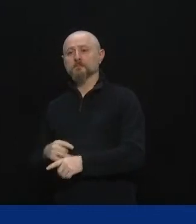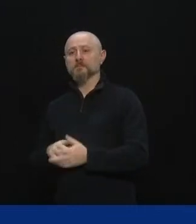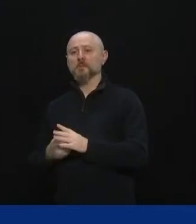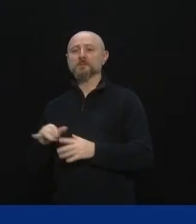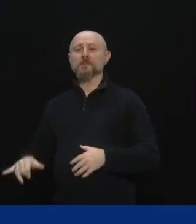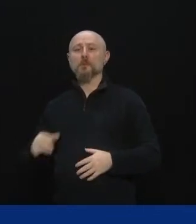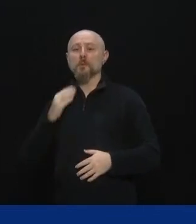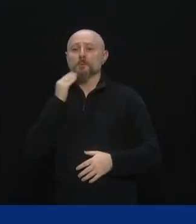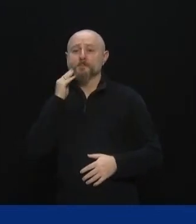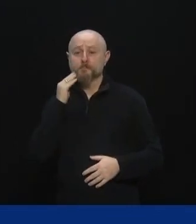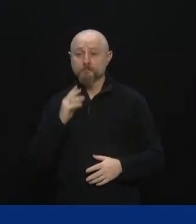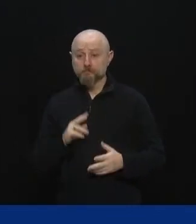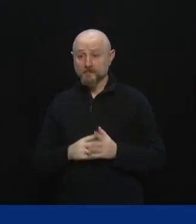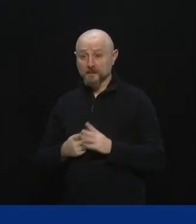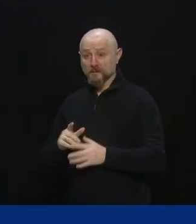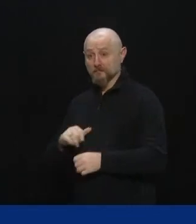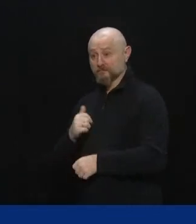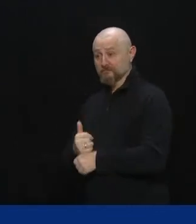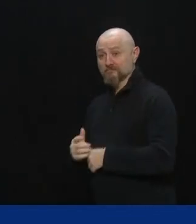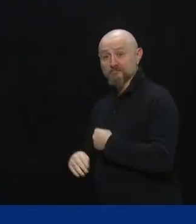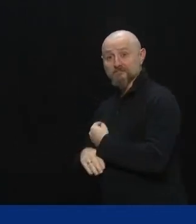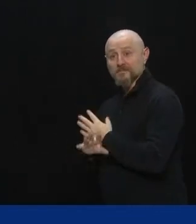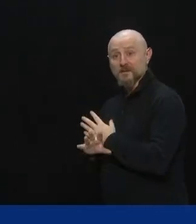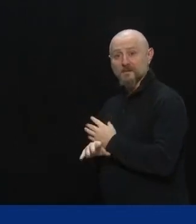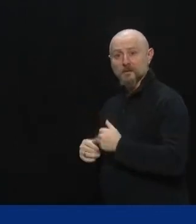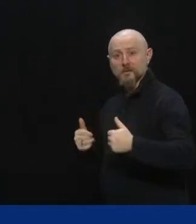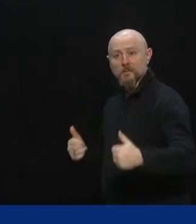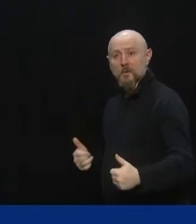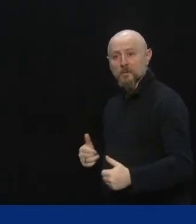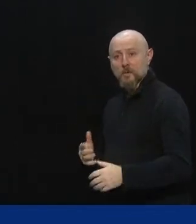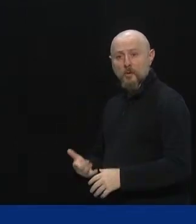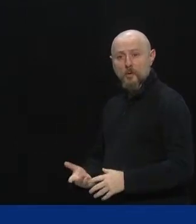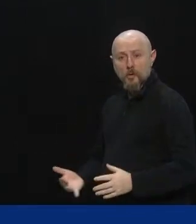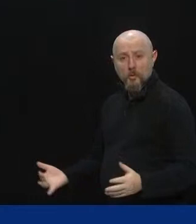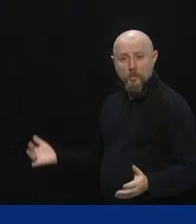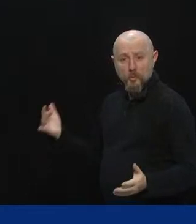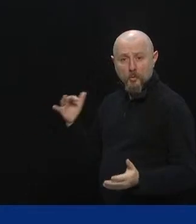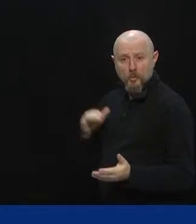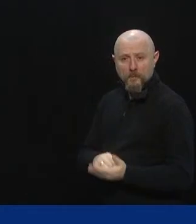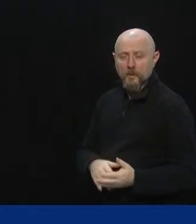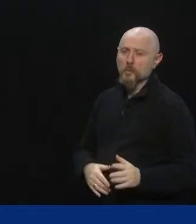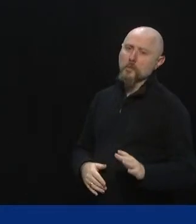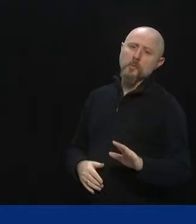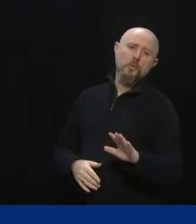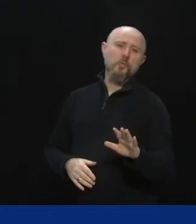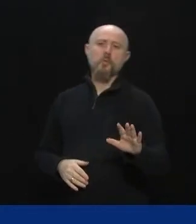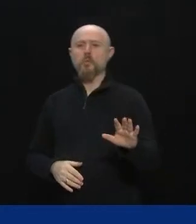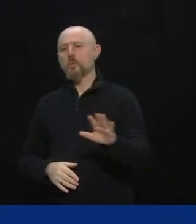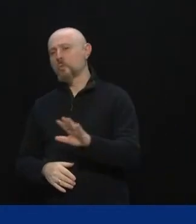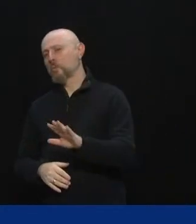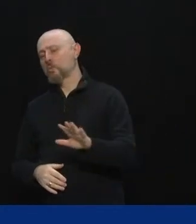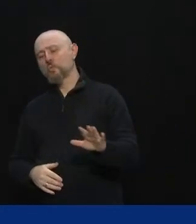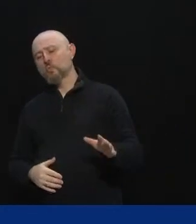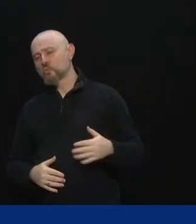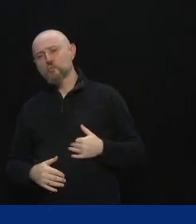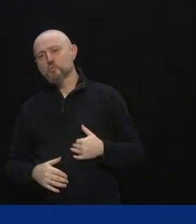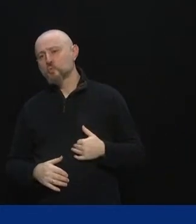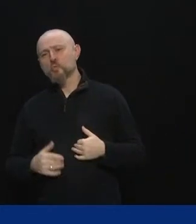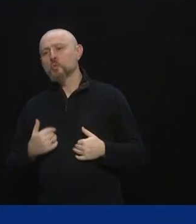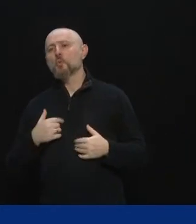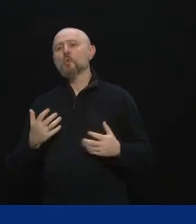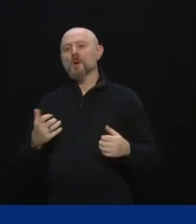you have to set up the whole infrastructure to allow us to go remote again, undermining our desire